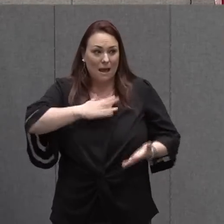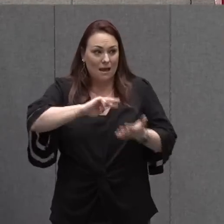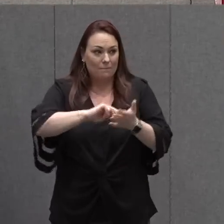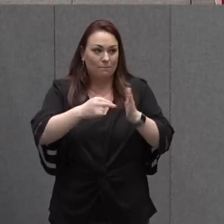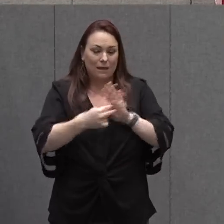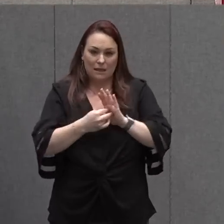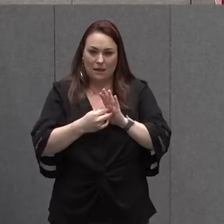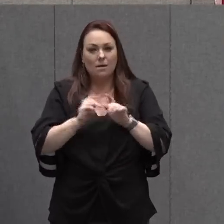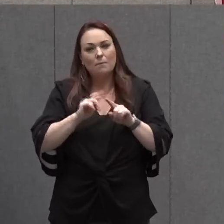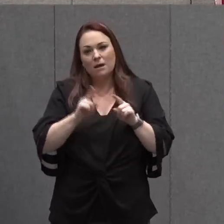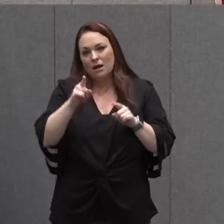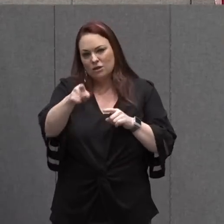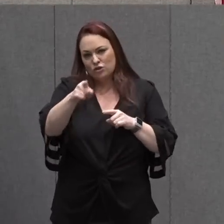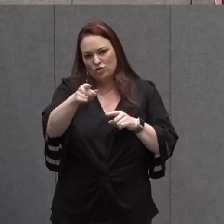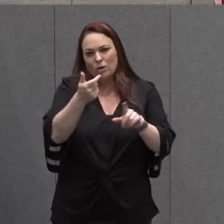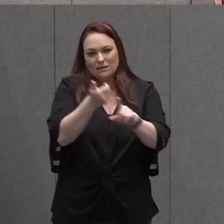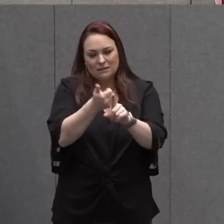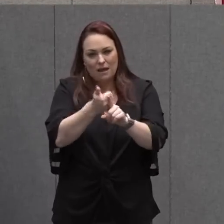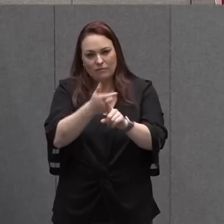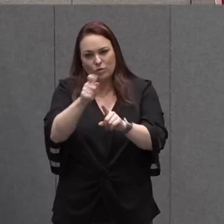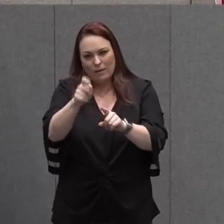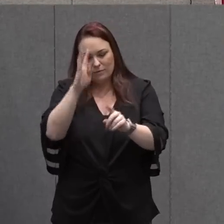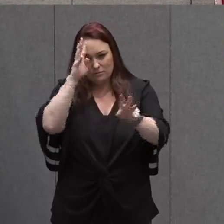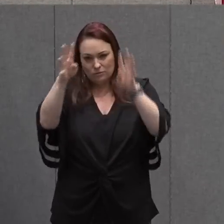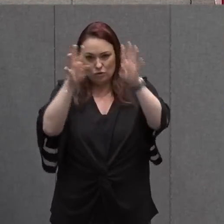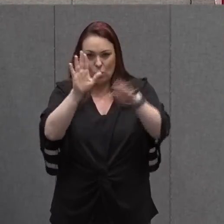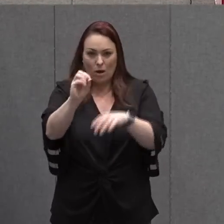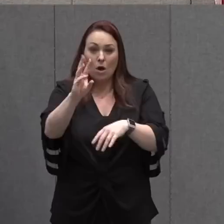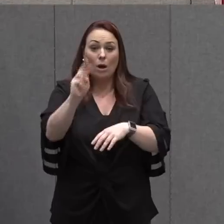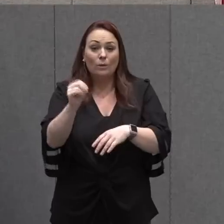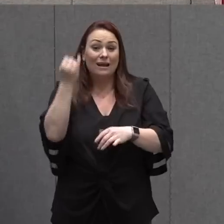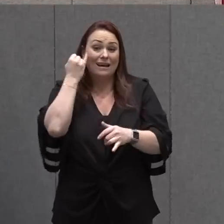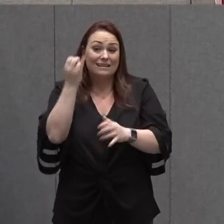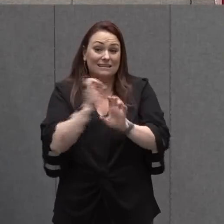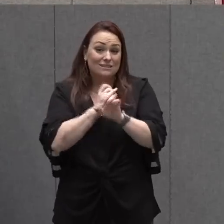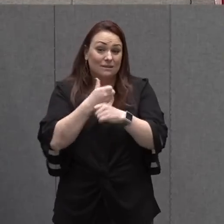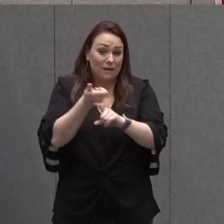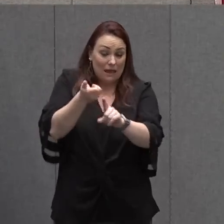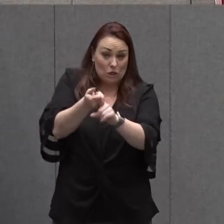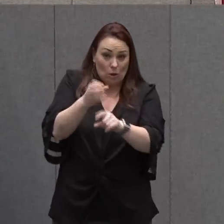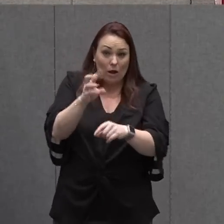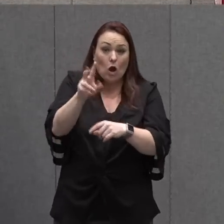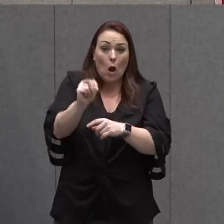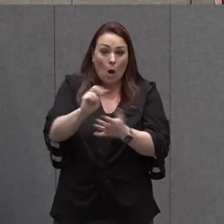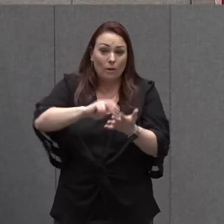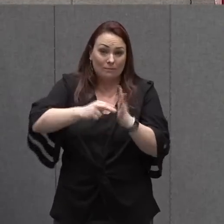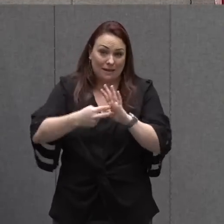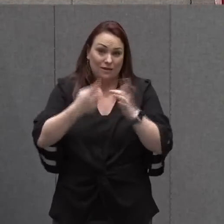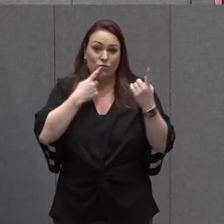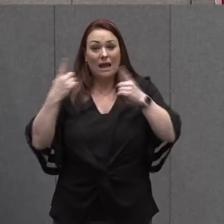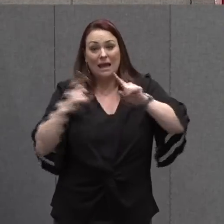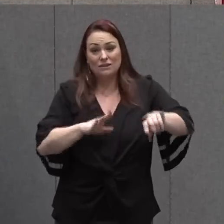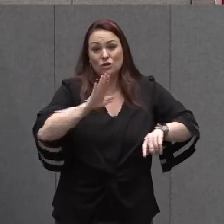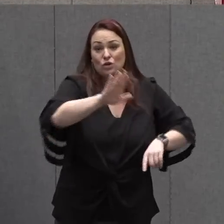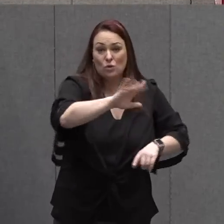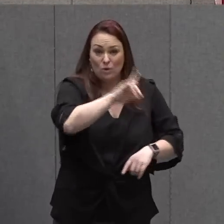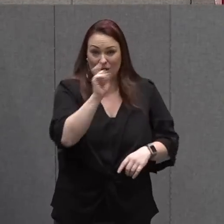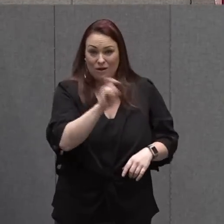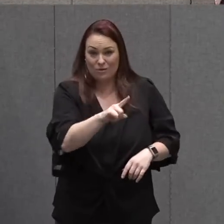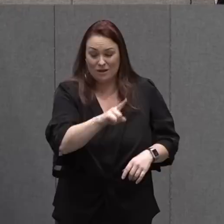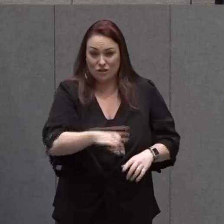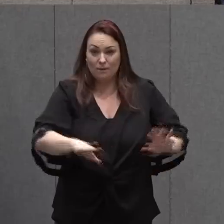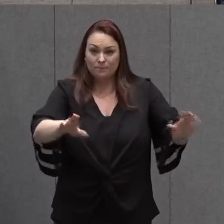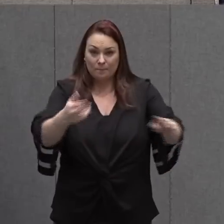but you're more than welcome to get all of your ideas and put them together to make your own meaning, to answer your own question. So all I said